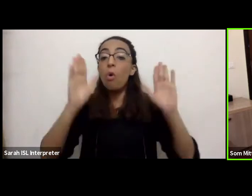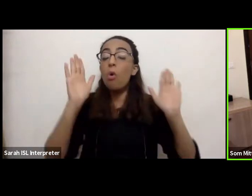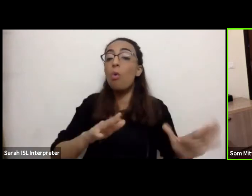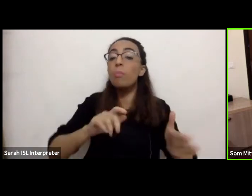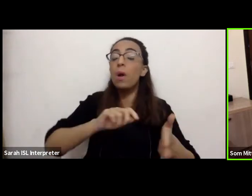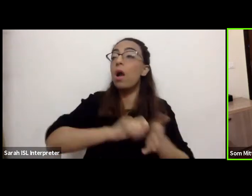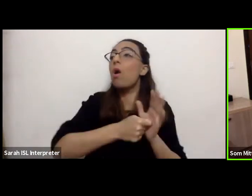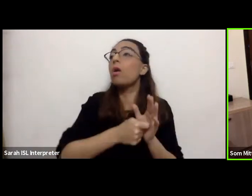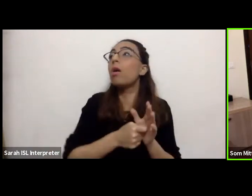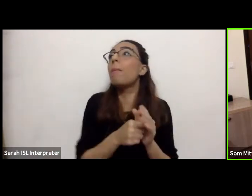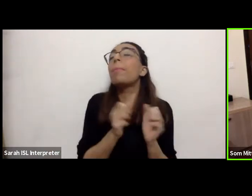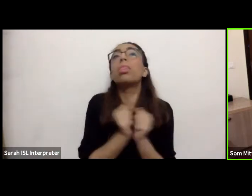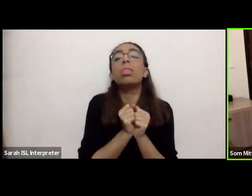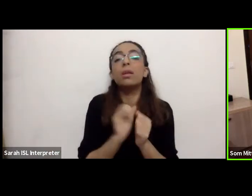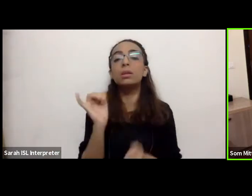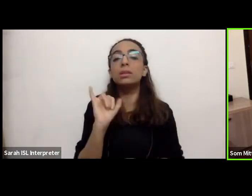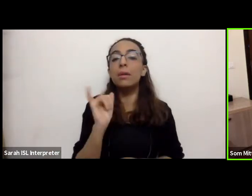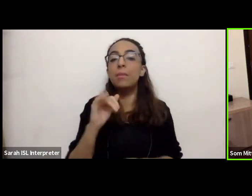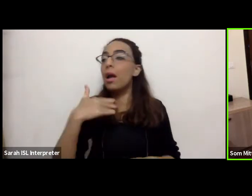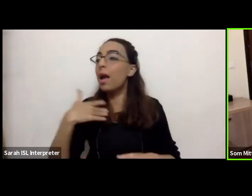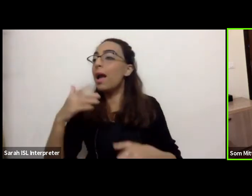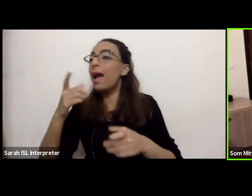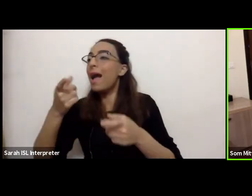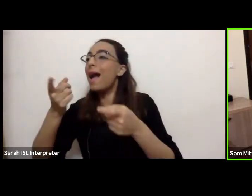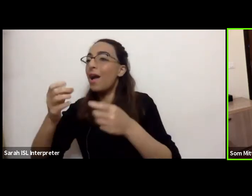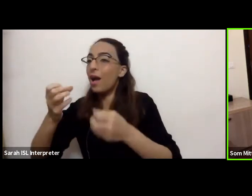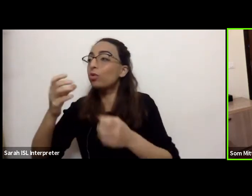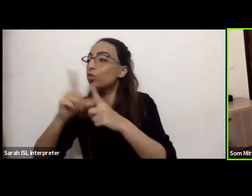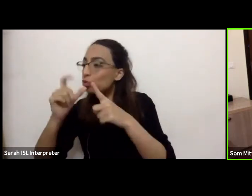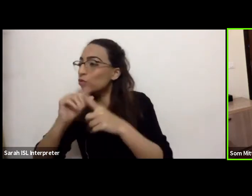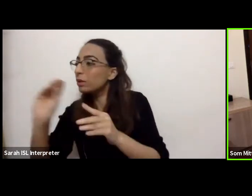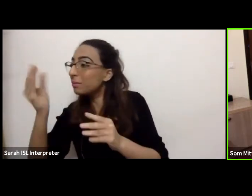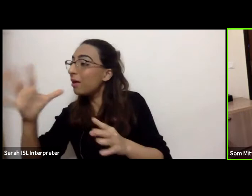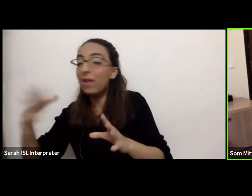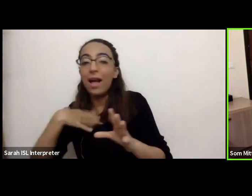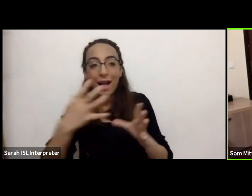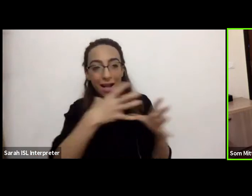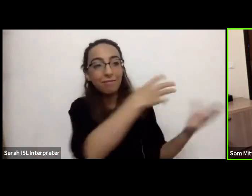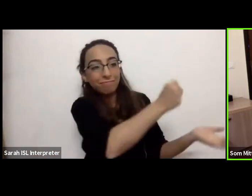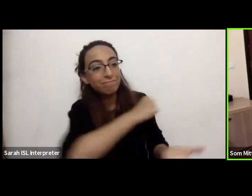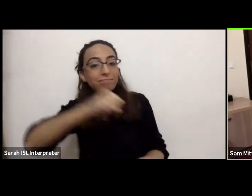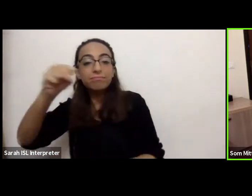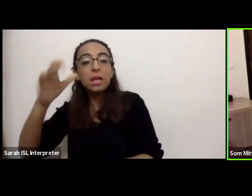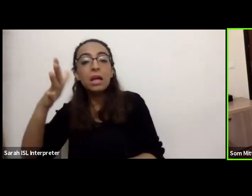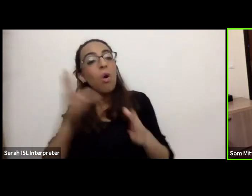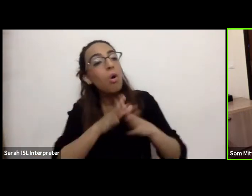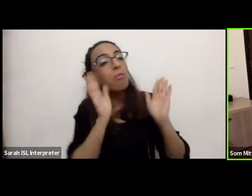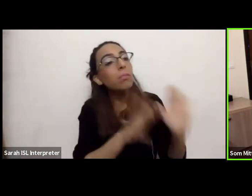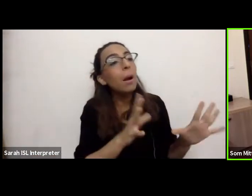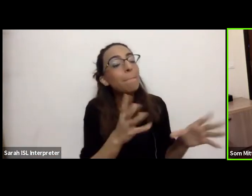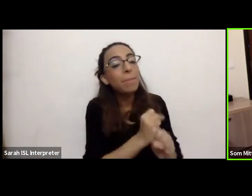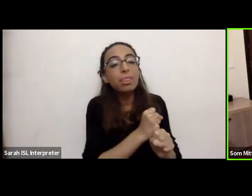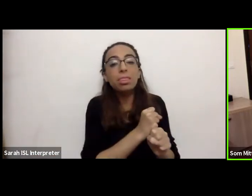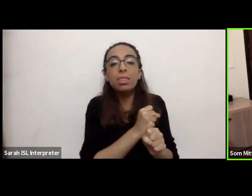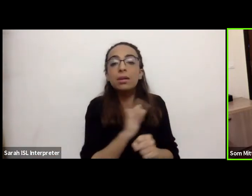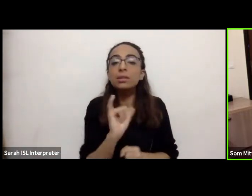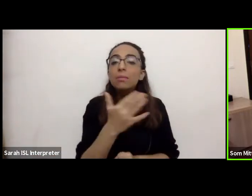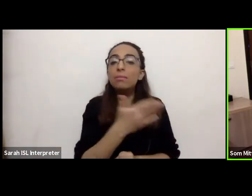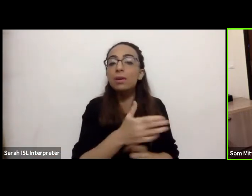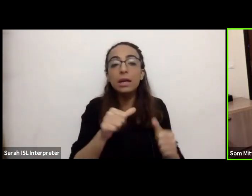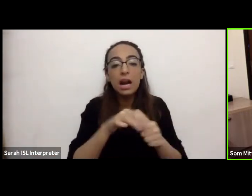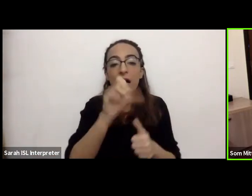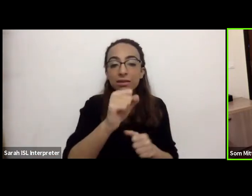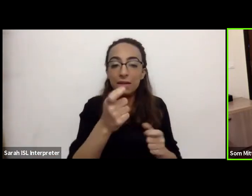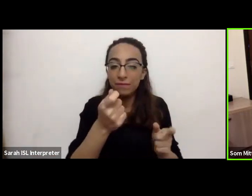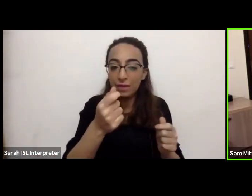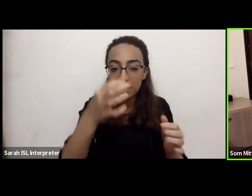behind. And it is during this crisis that the problems get surfaced up. The problems included access to